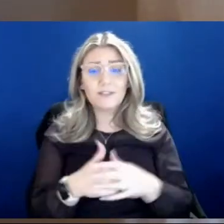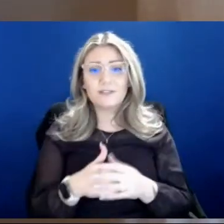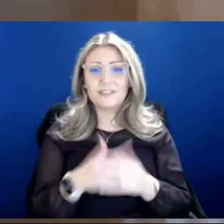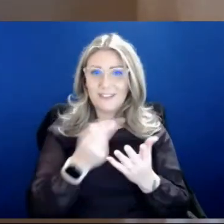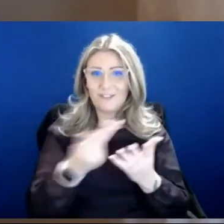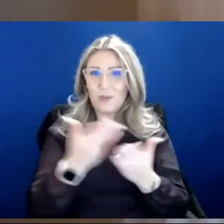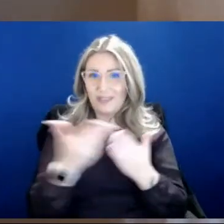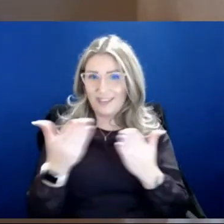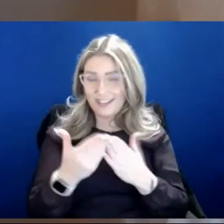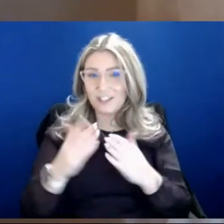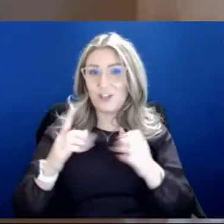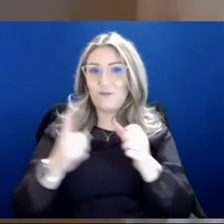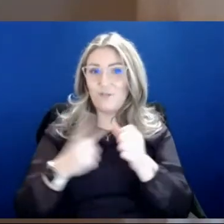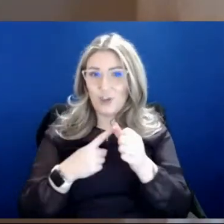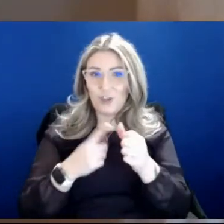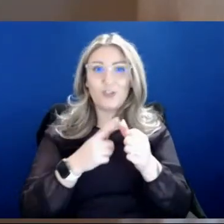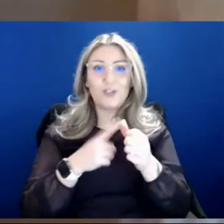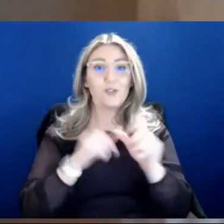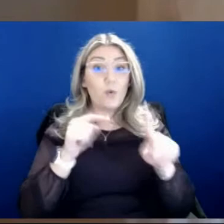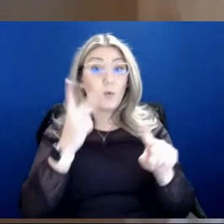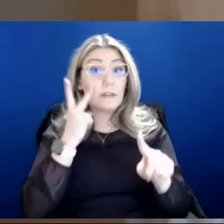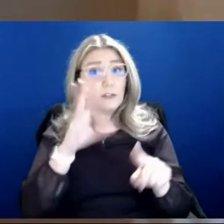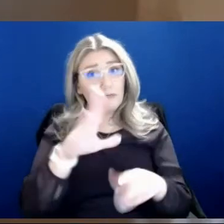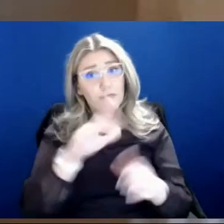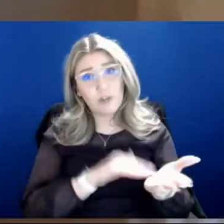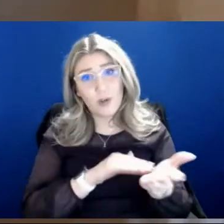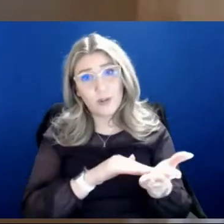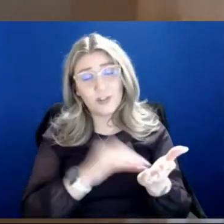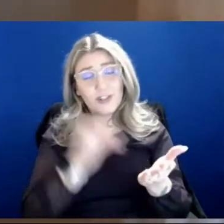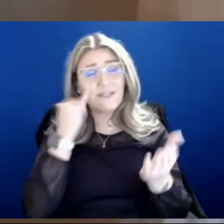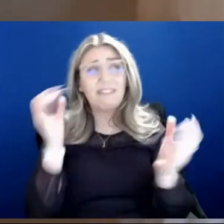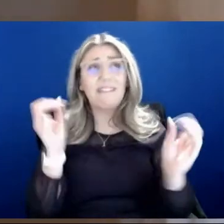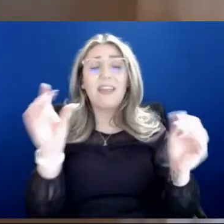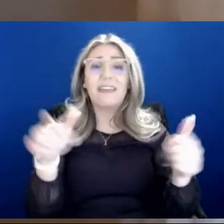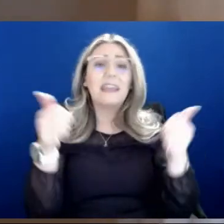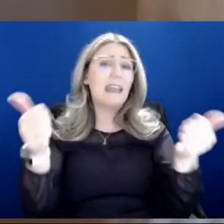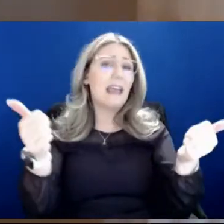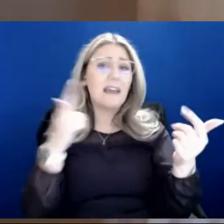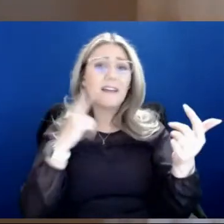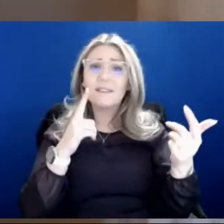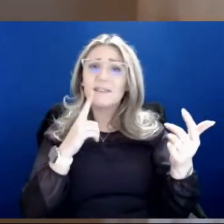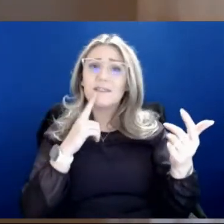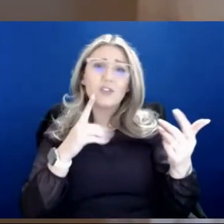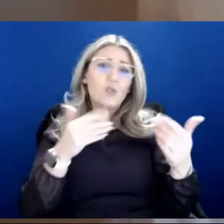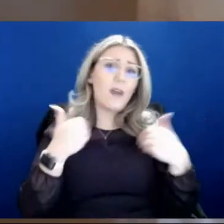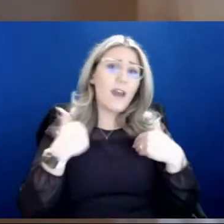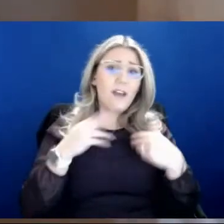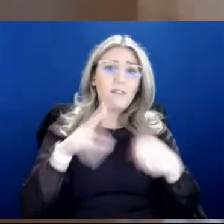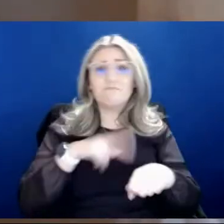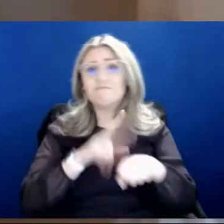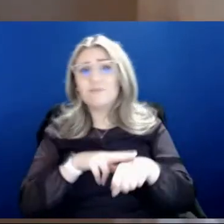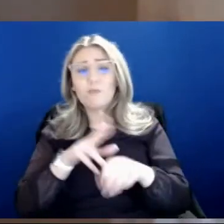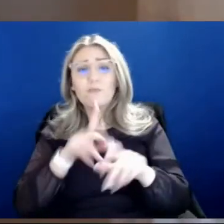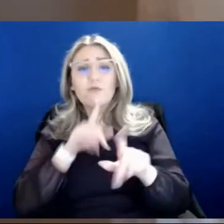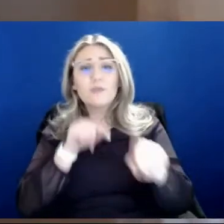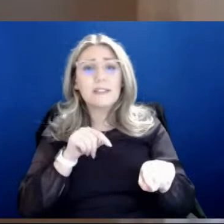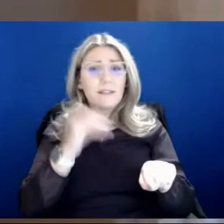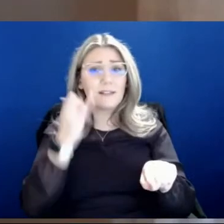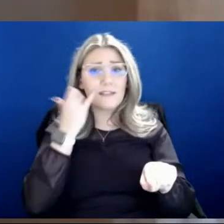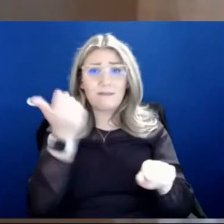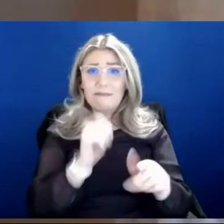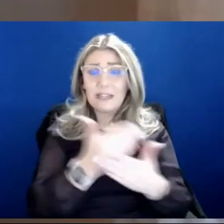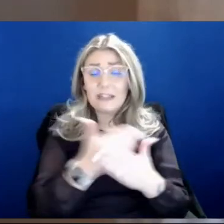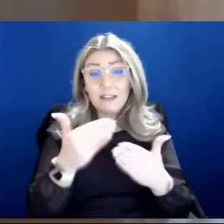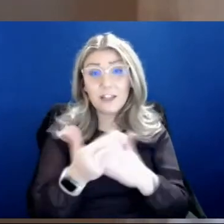things. One, definitely go see your doctor. If nothing else, you have baseline results as to if anything